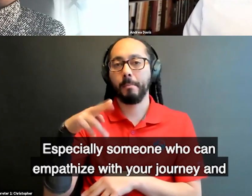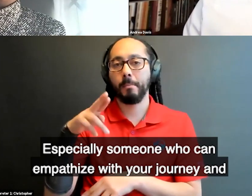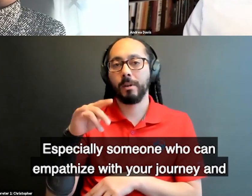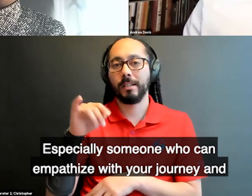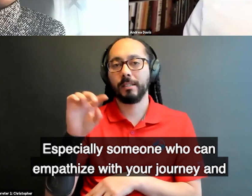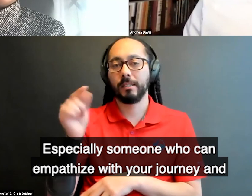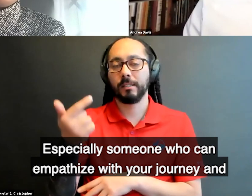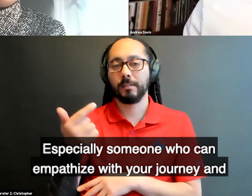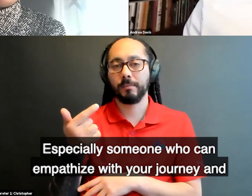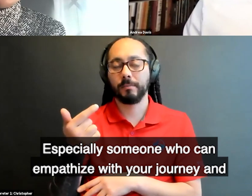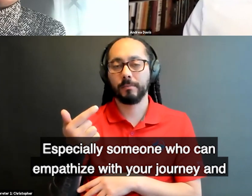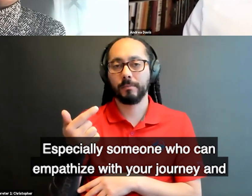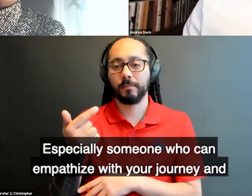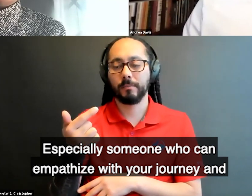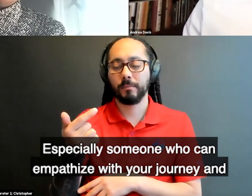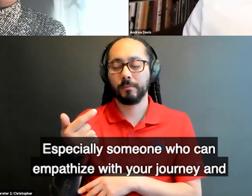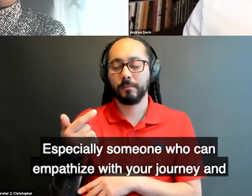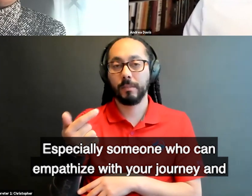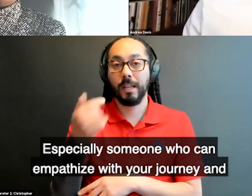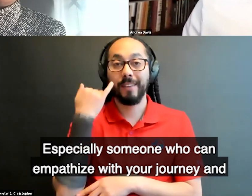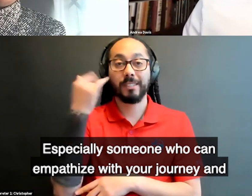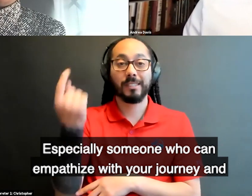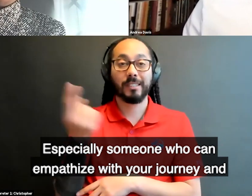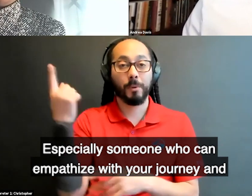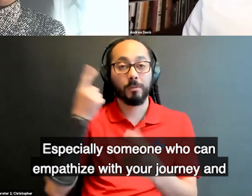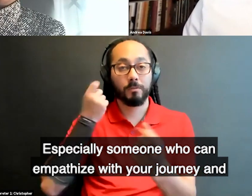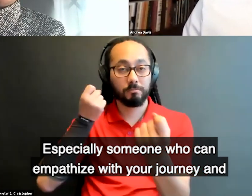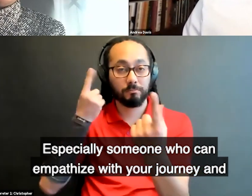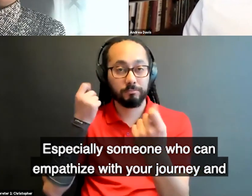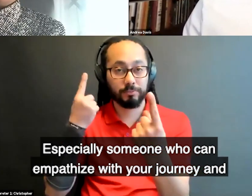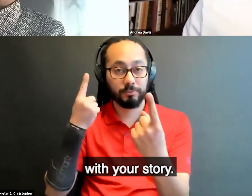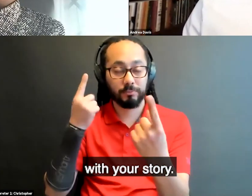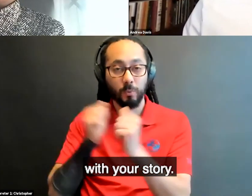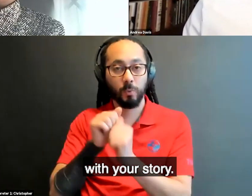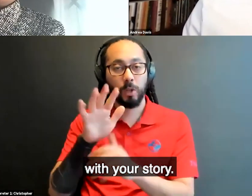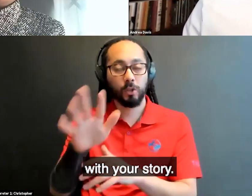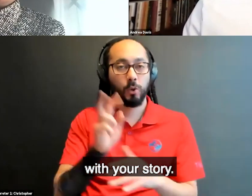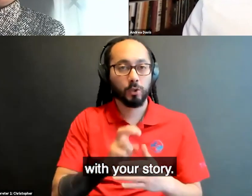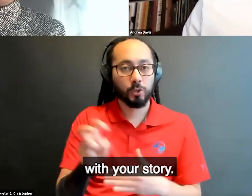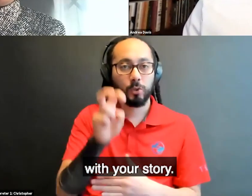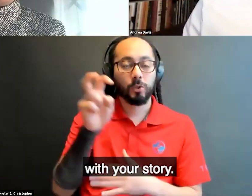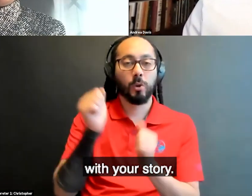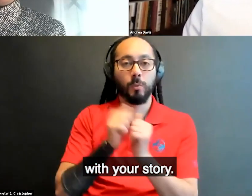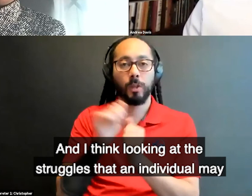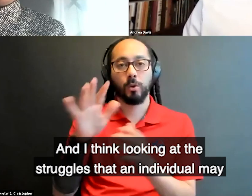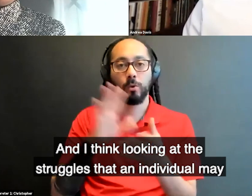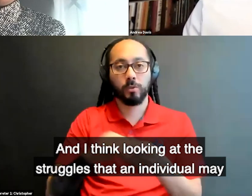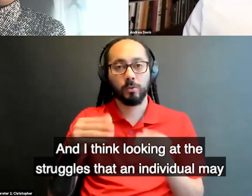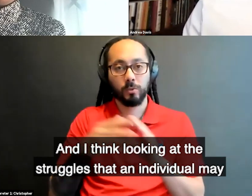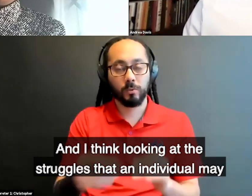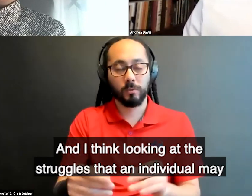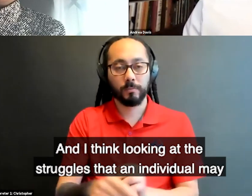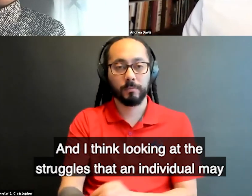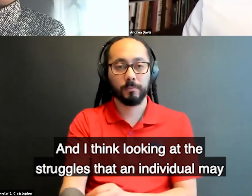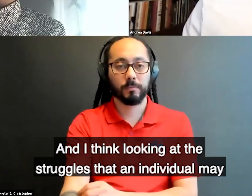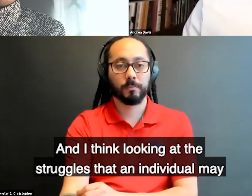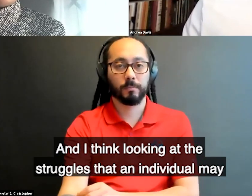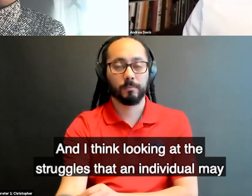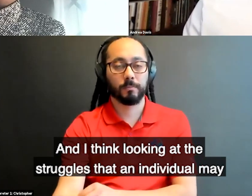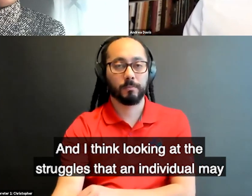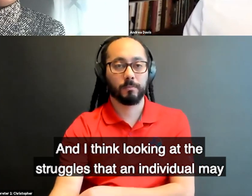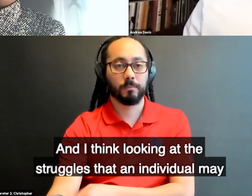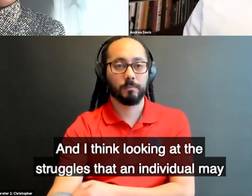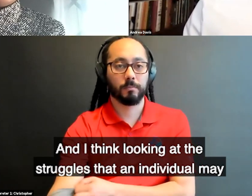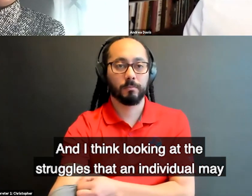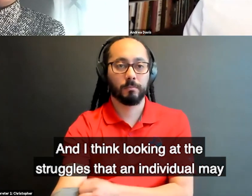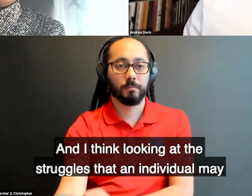Especially someone who can empathize with your journey and with your story. And I think looking at the